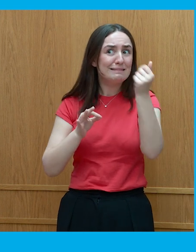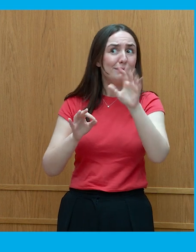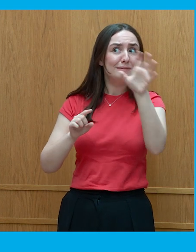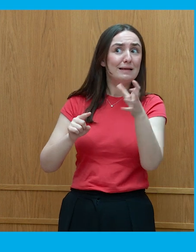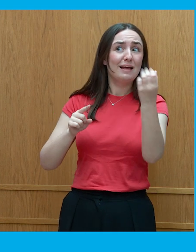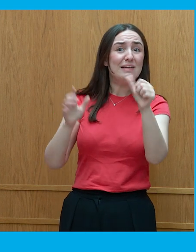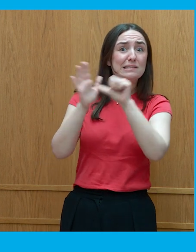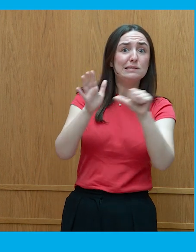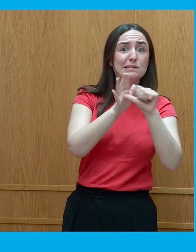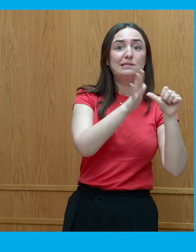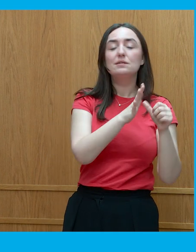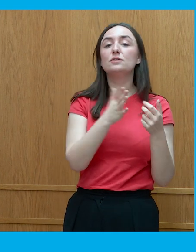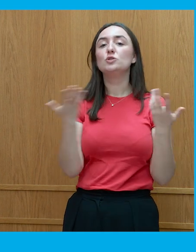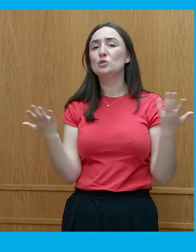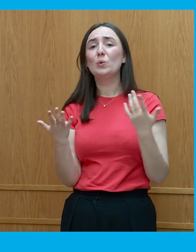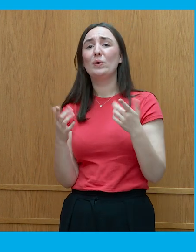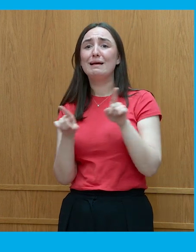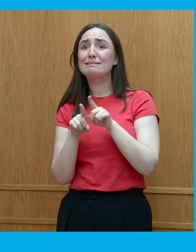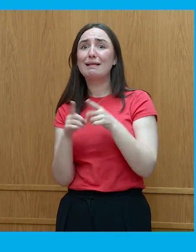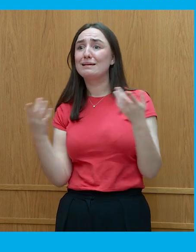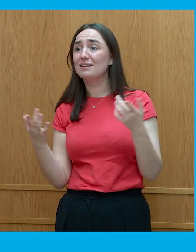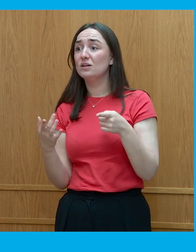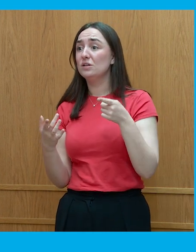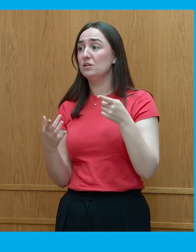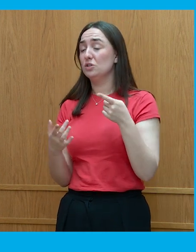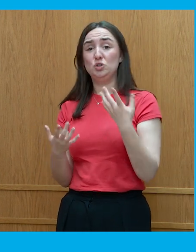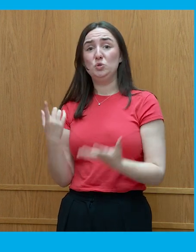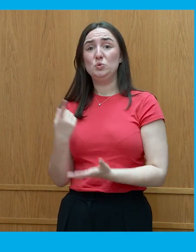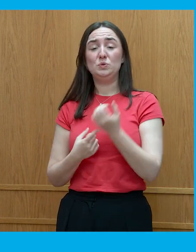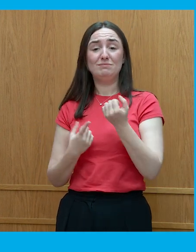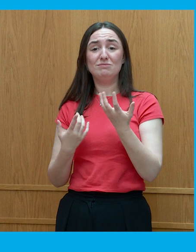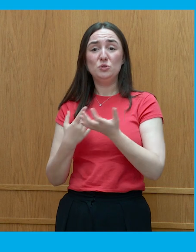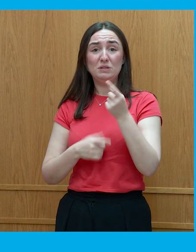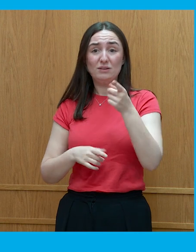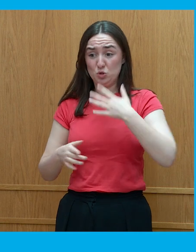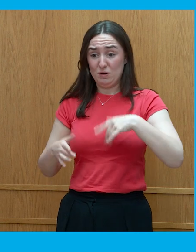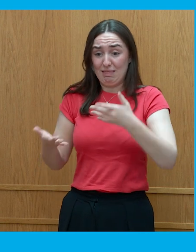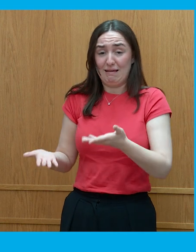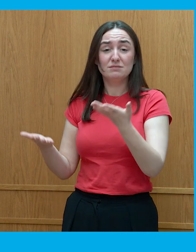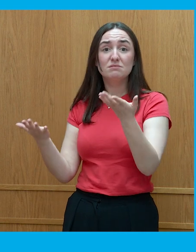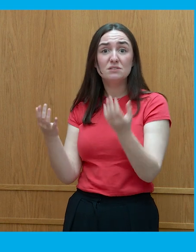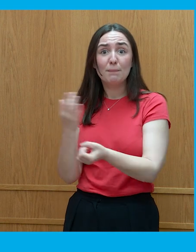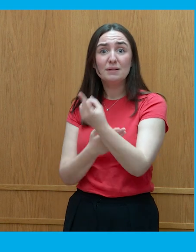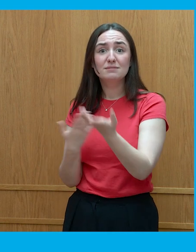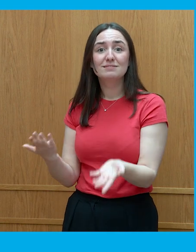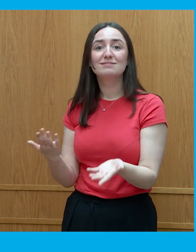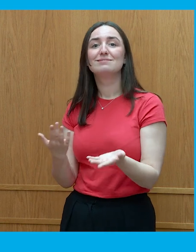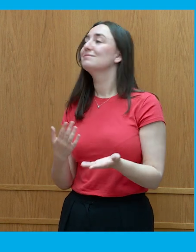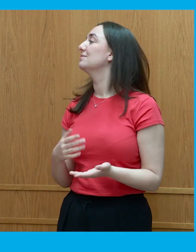you know, sometimes you get what you want, and it's that maybe is good politically for you. But that's what happened. Yeah, and let's be clear: